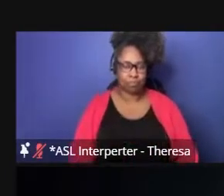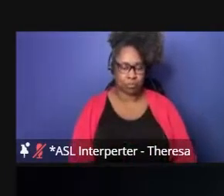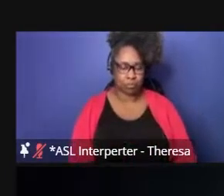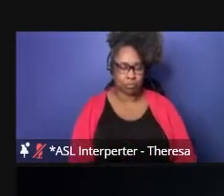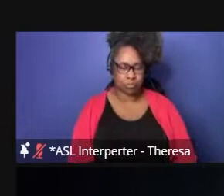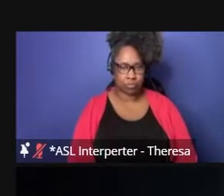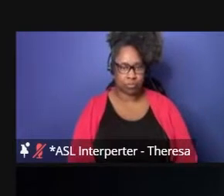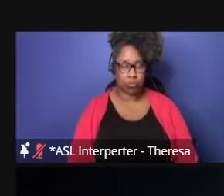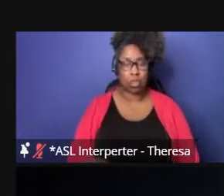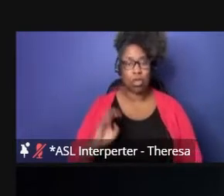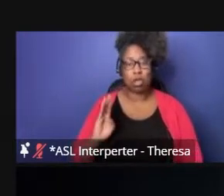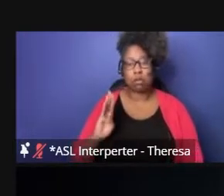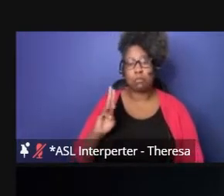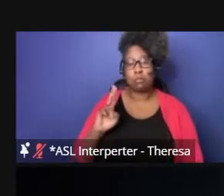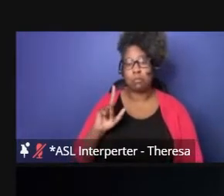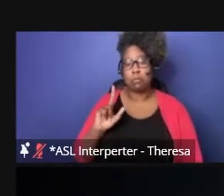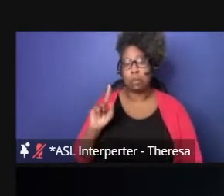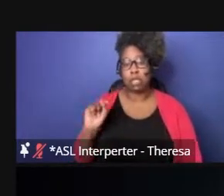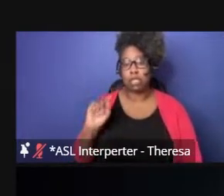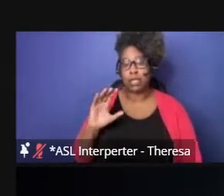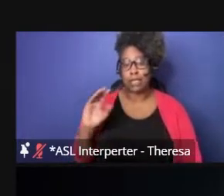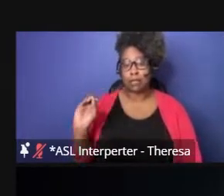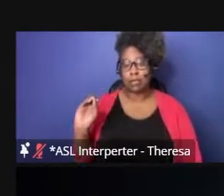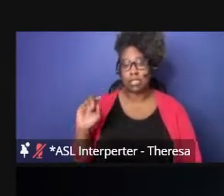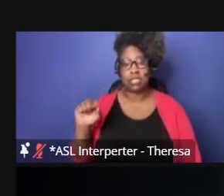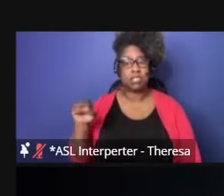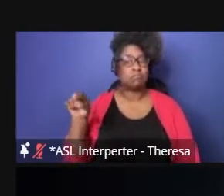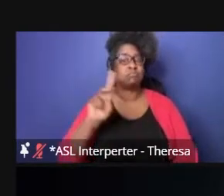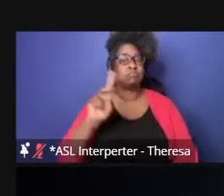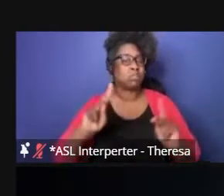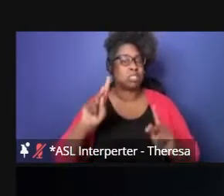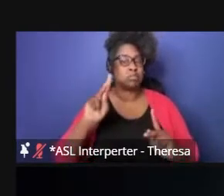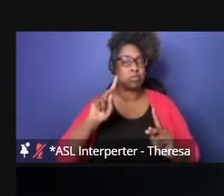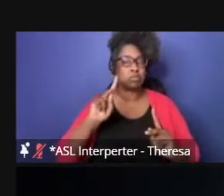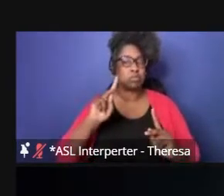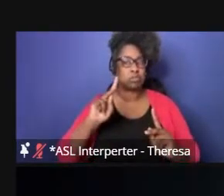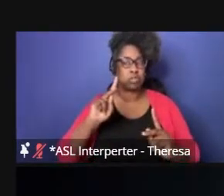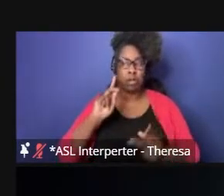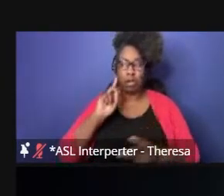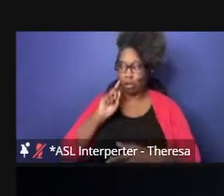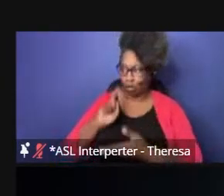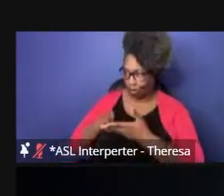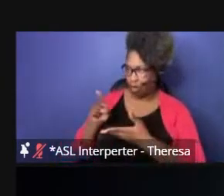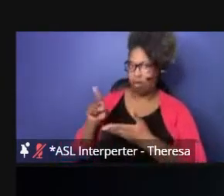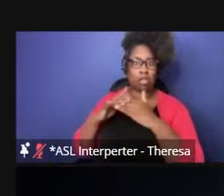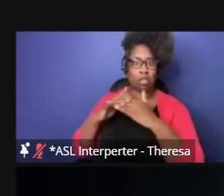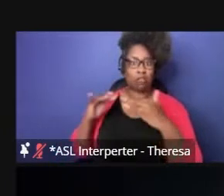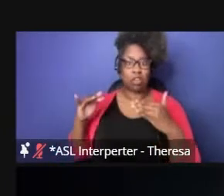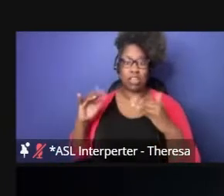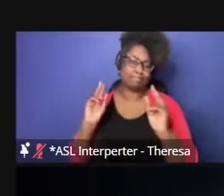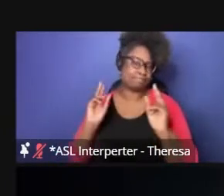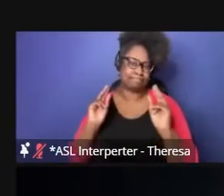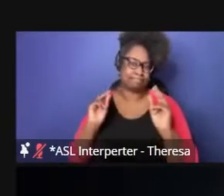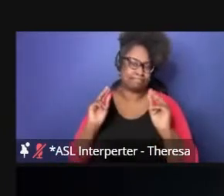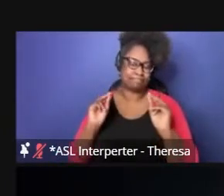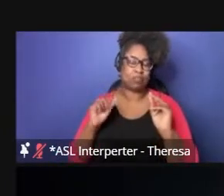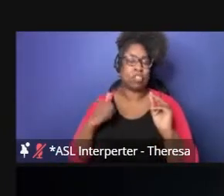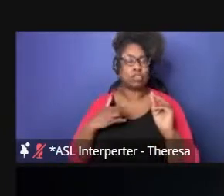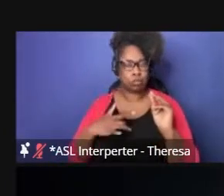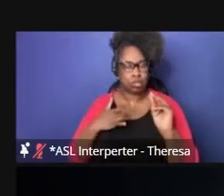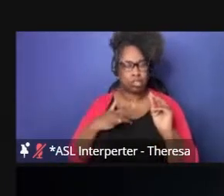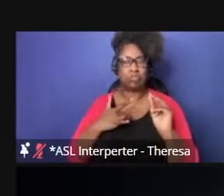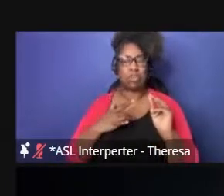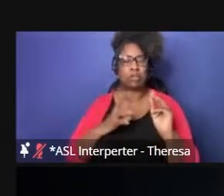So Bullitt County is not worldwide known for its diversity in any regard. So we felt very fortunate that we had